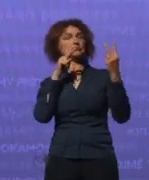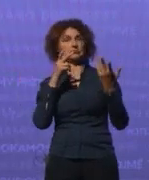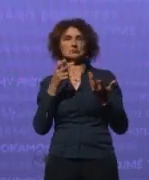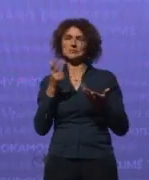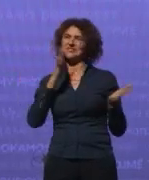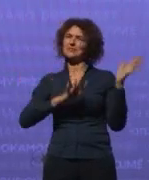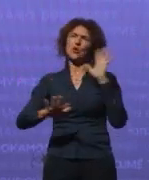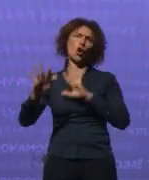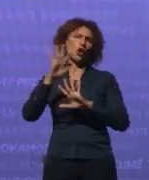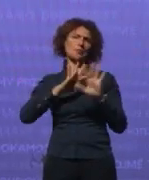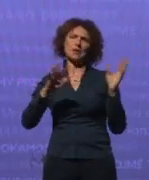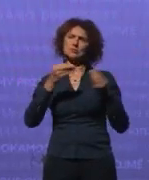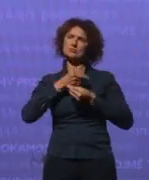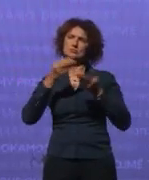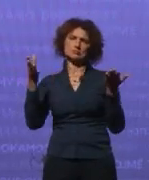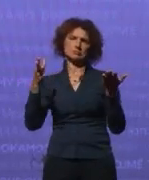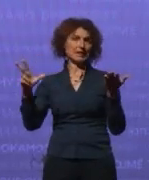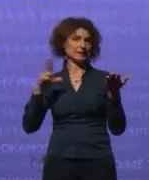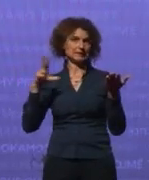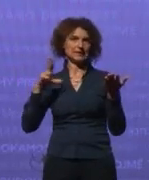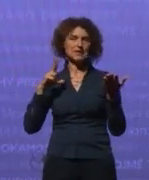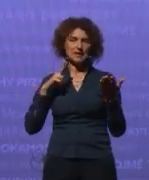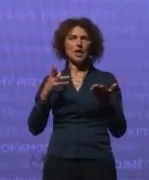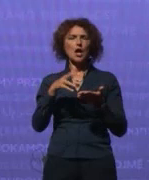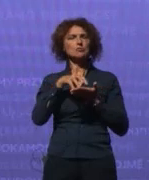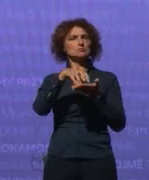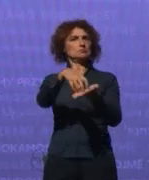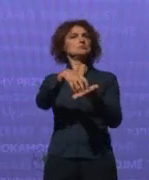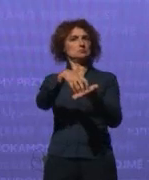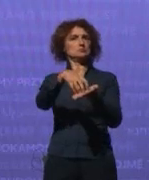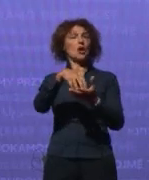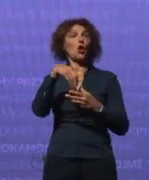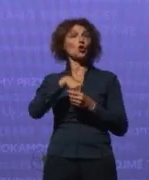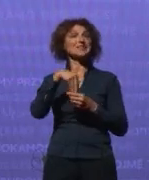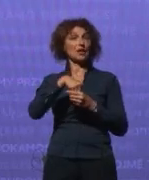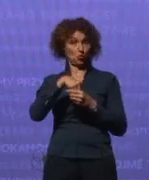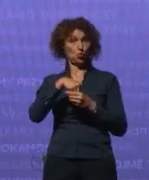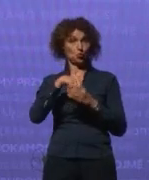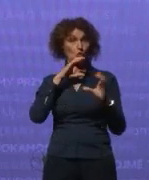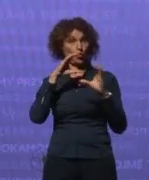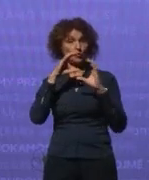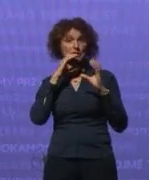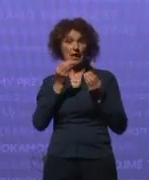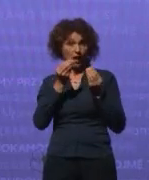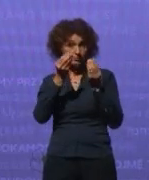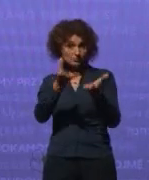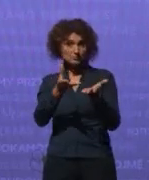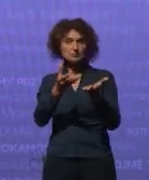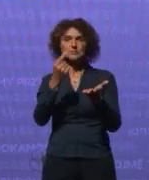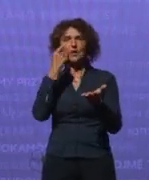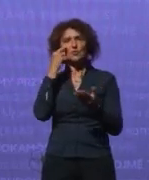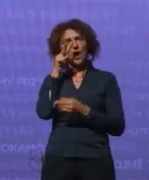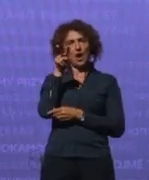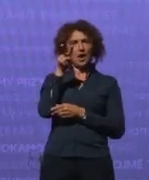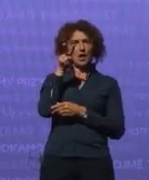content. We interpret gaze, and we interpret gaze differently depending on what context